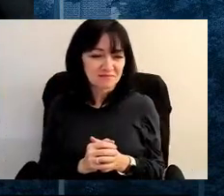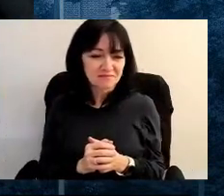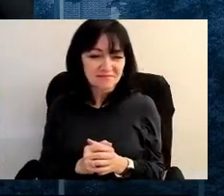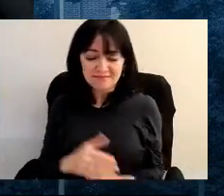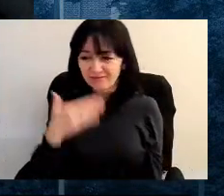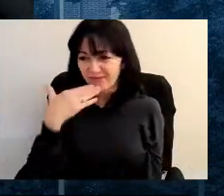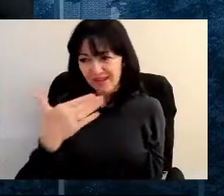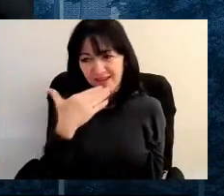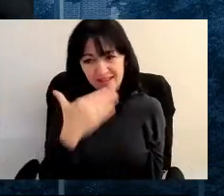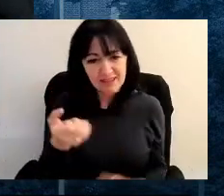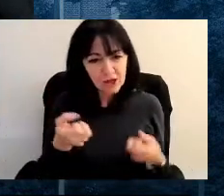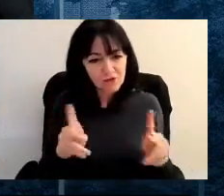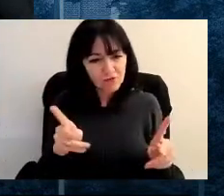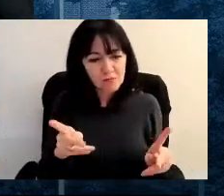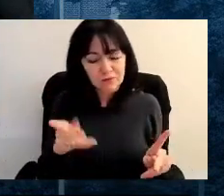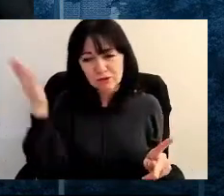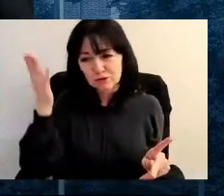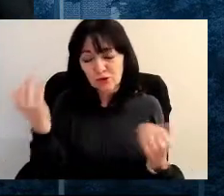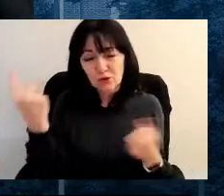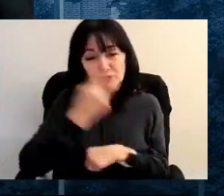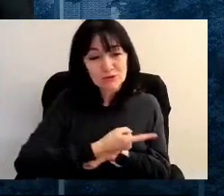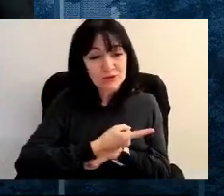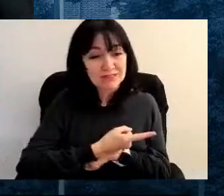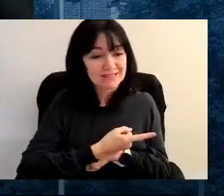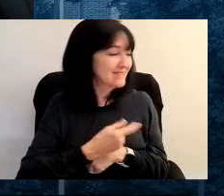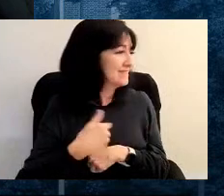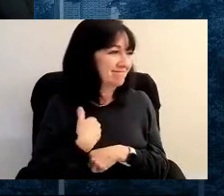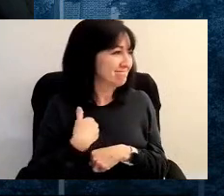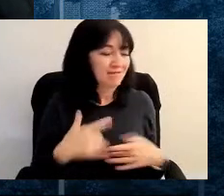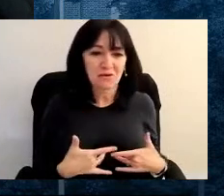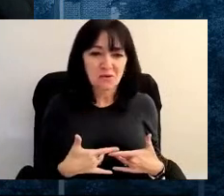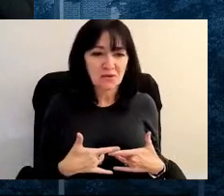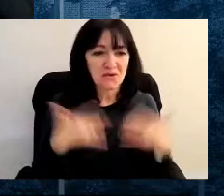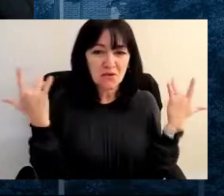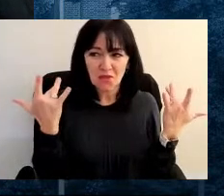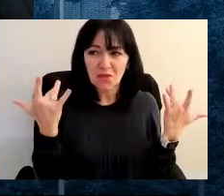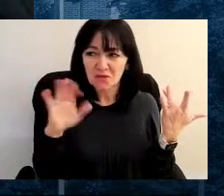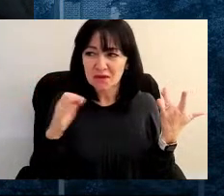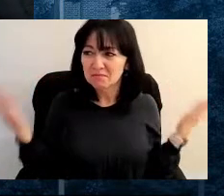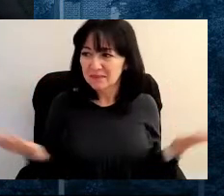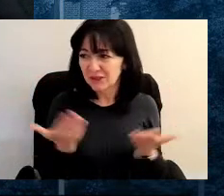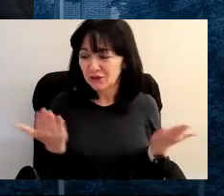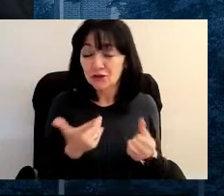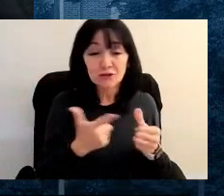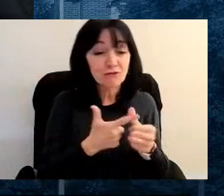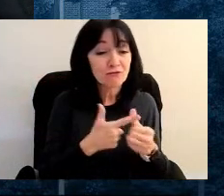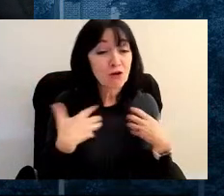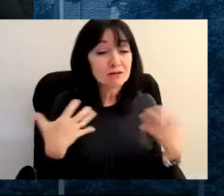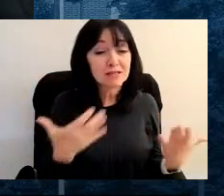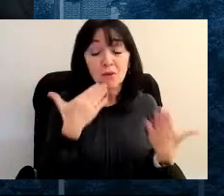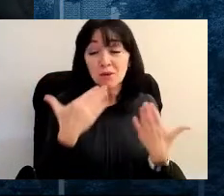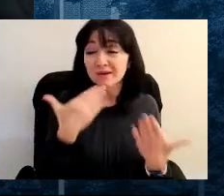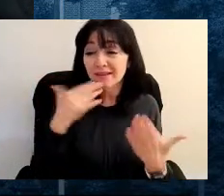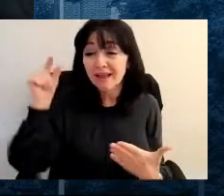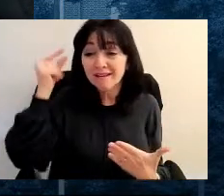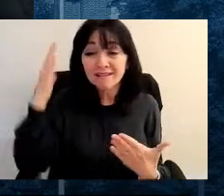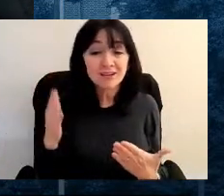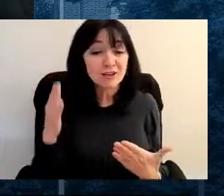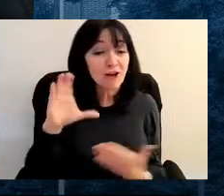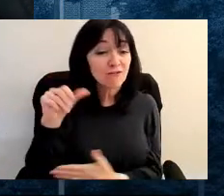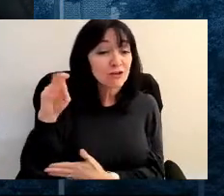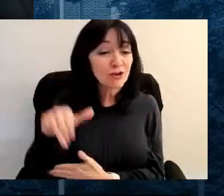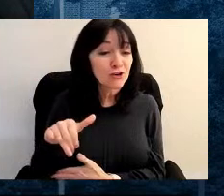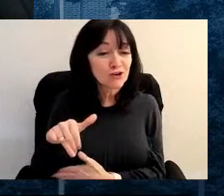Thank you for the opportunity to speak today. I cannot tell you how happy I am to be here. First and foremost, I would like to thank Governor Carney